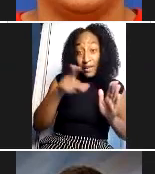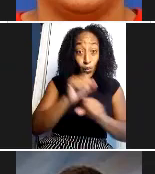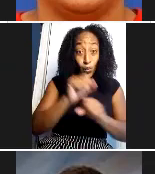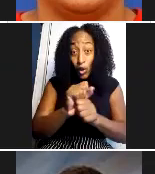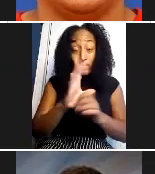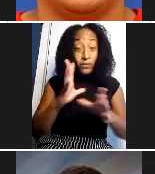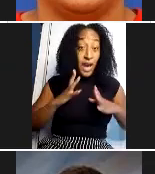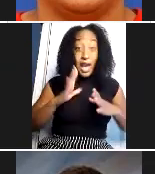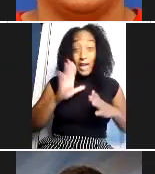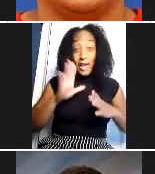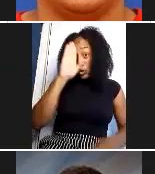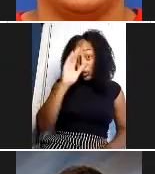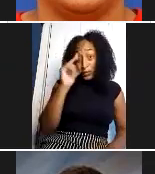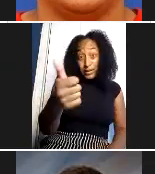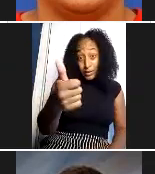Okay.